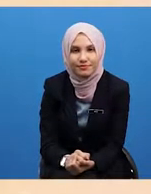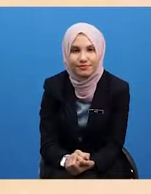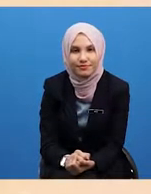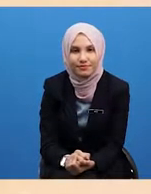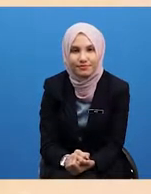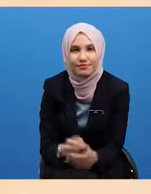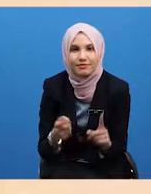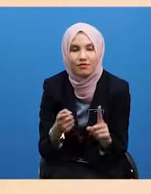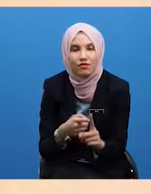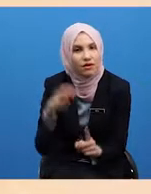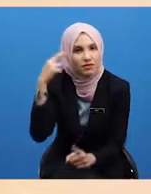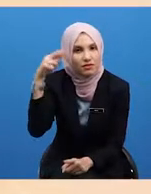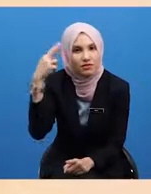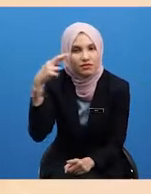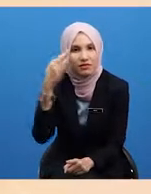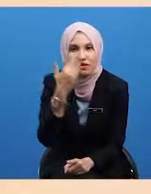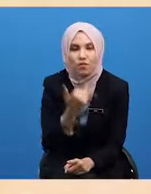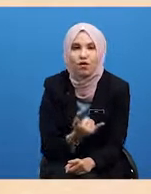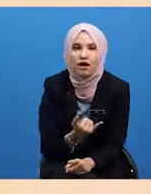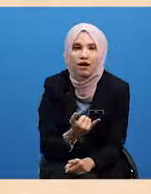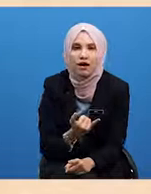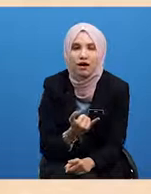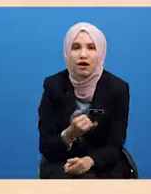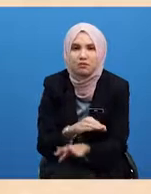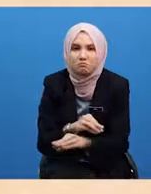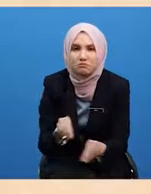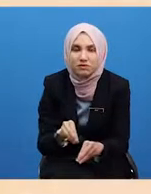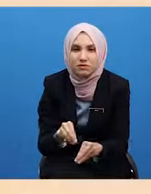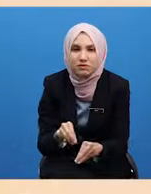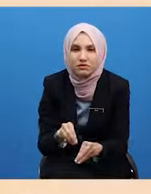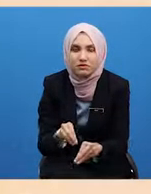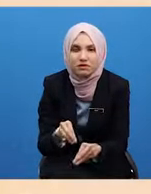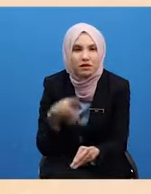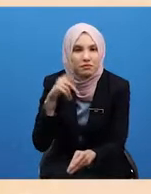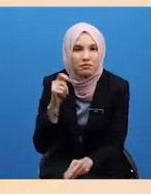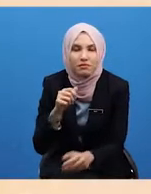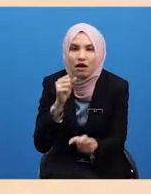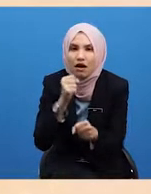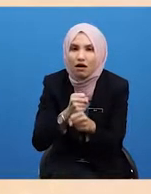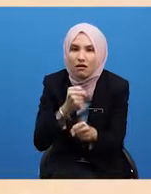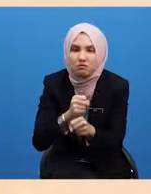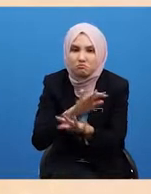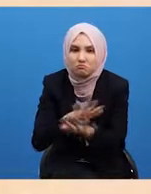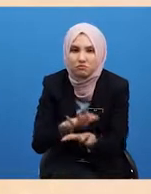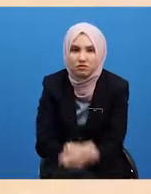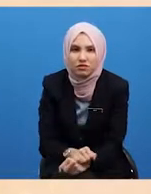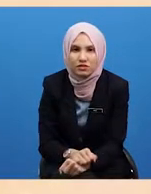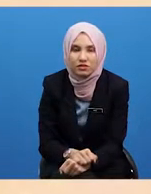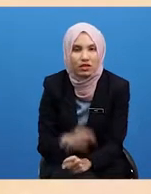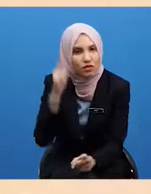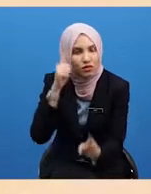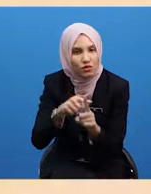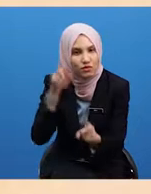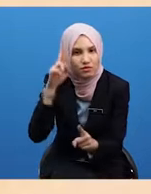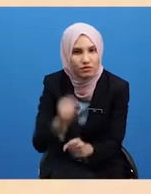The first reason why I dislike Pa is because he is unsupportive towards Richard. The event in